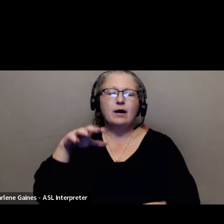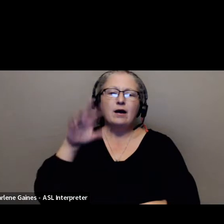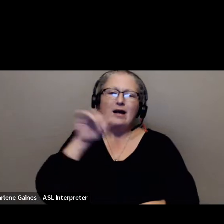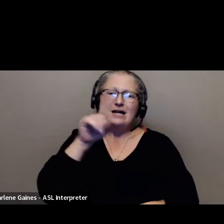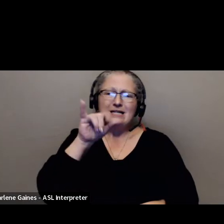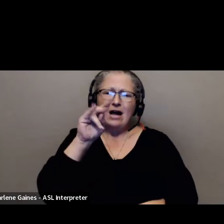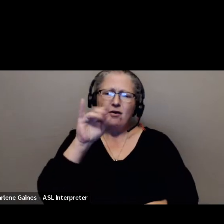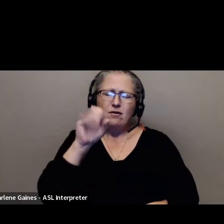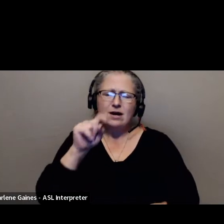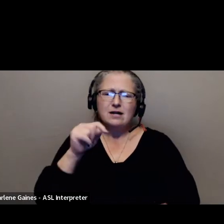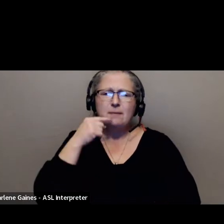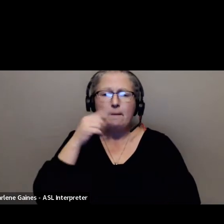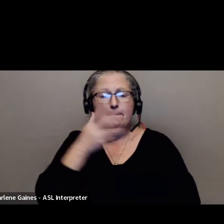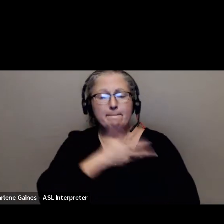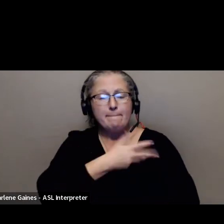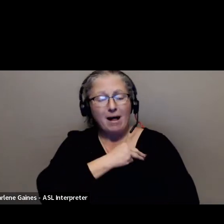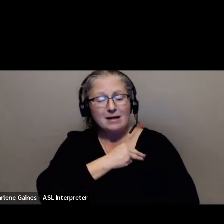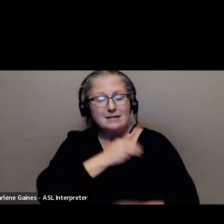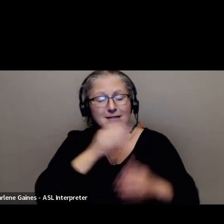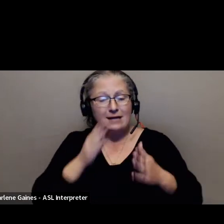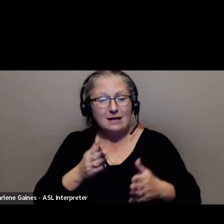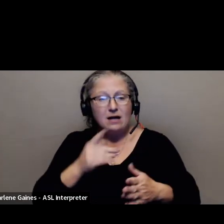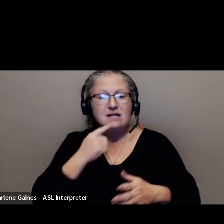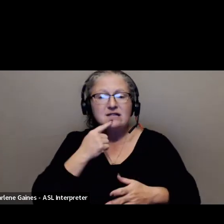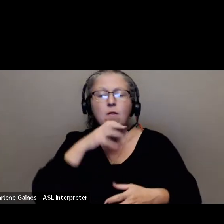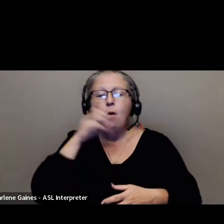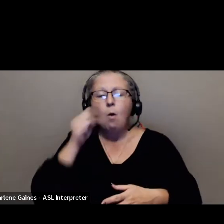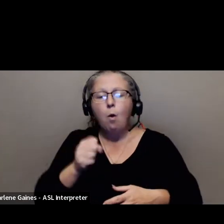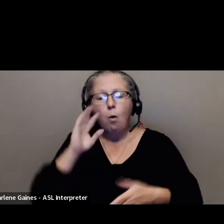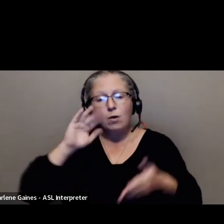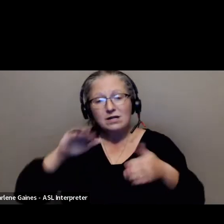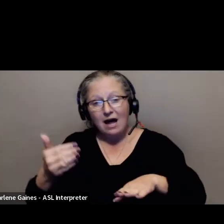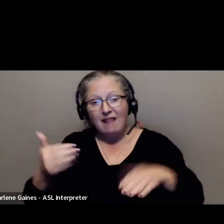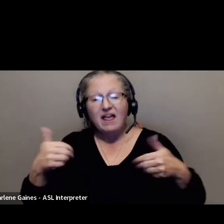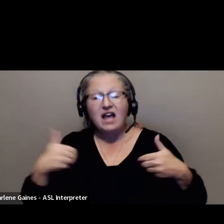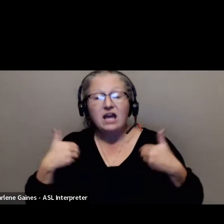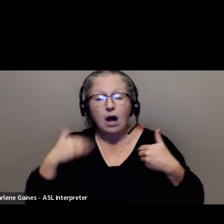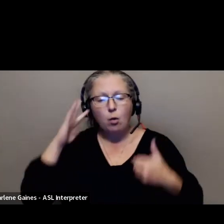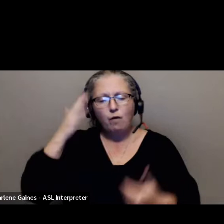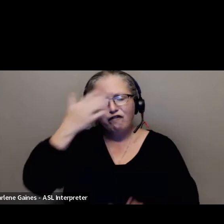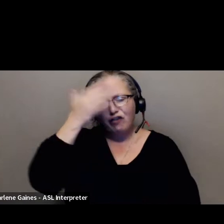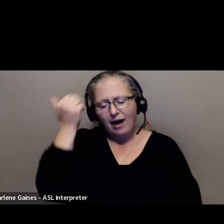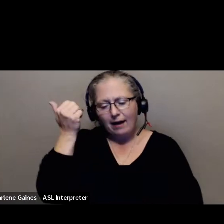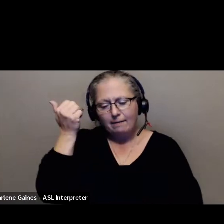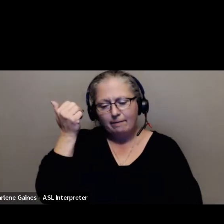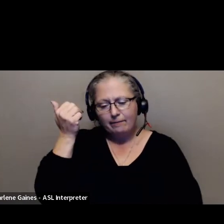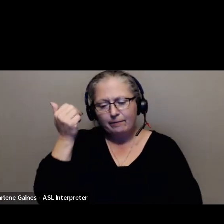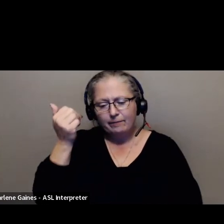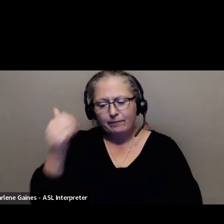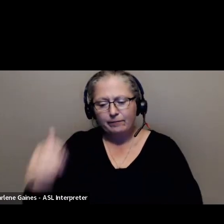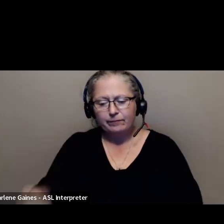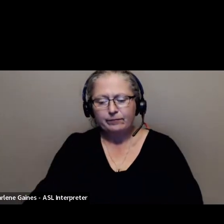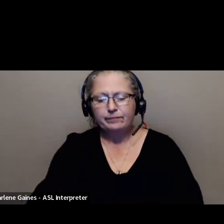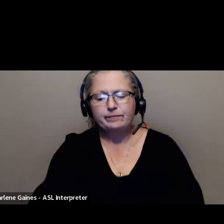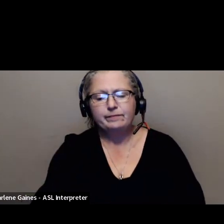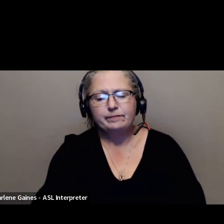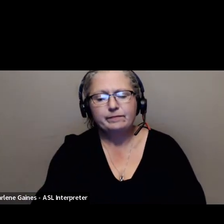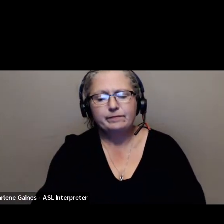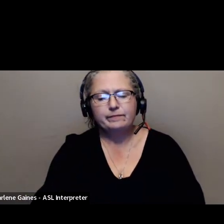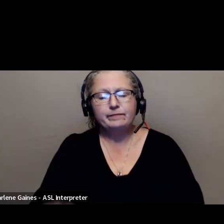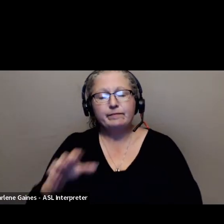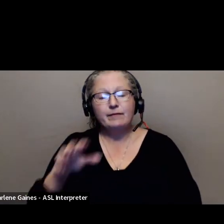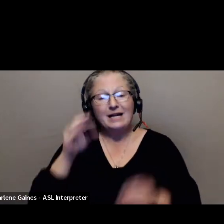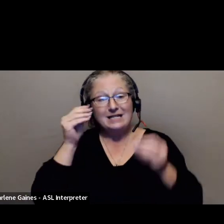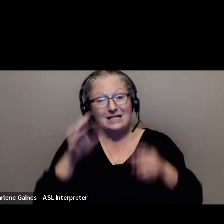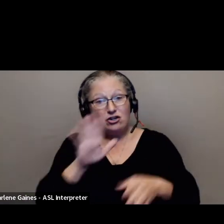the Palestinians, the old will die and the young will forget. Well, to have a teacher at your school